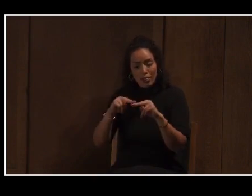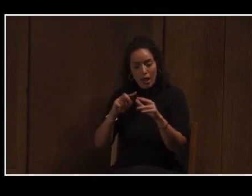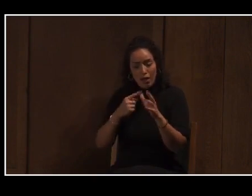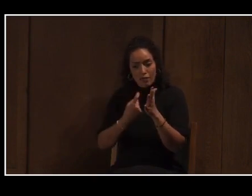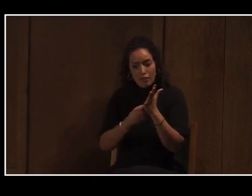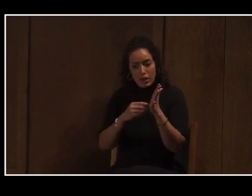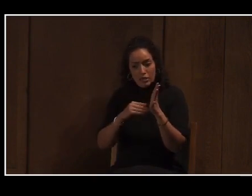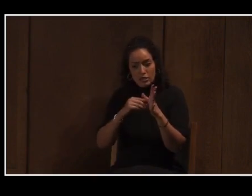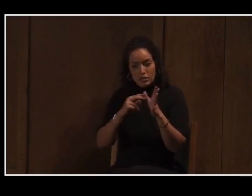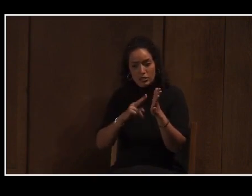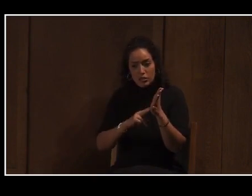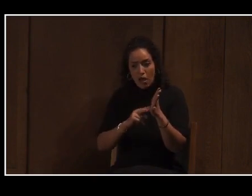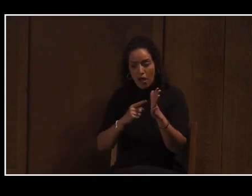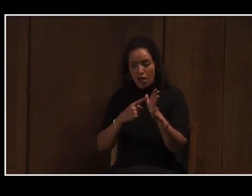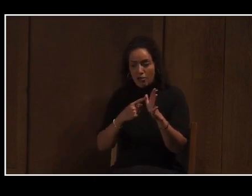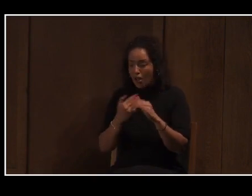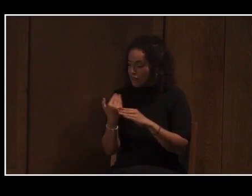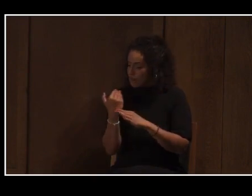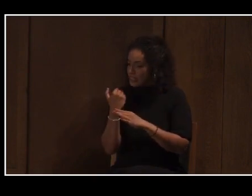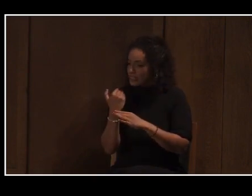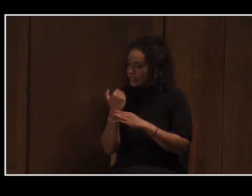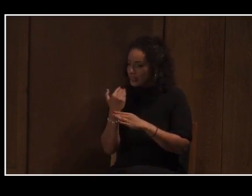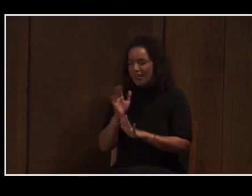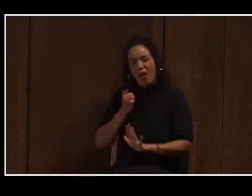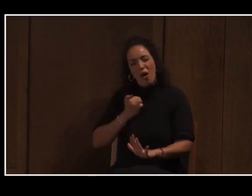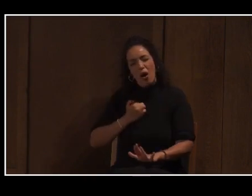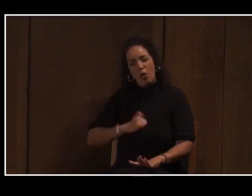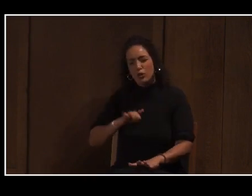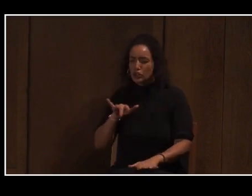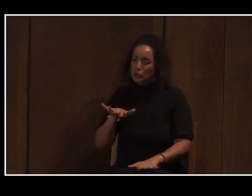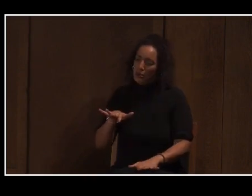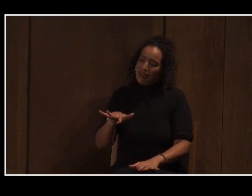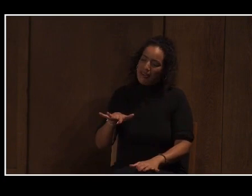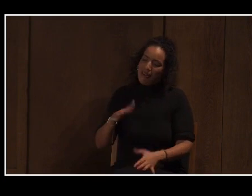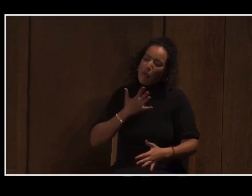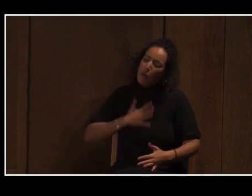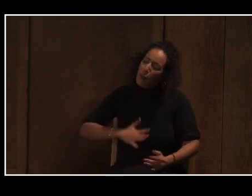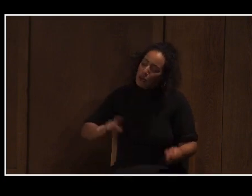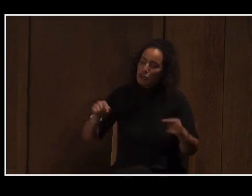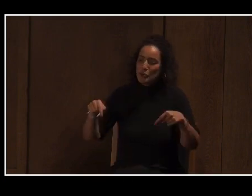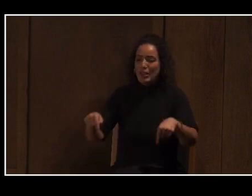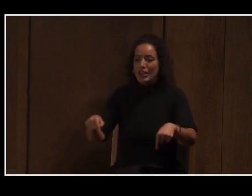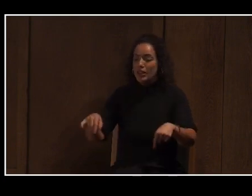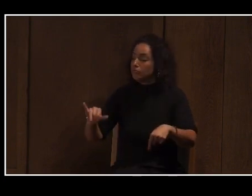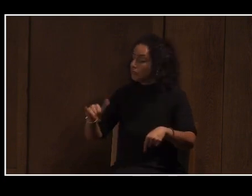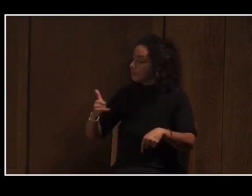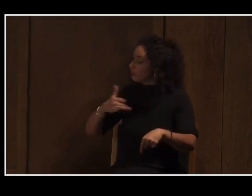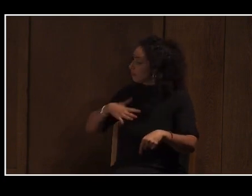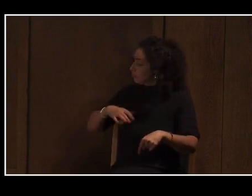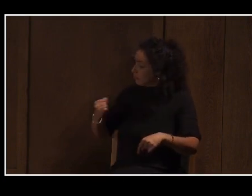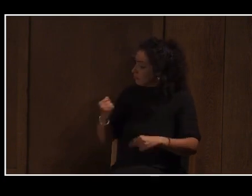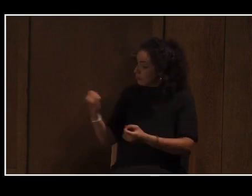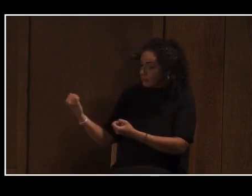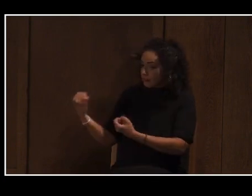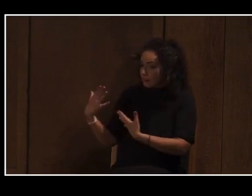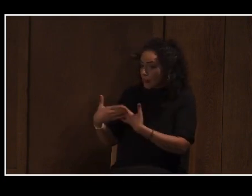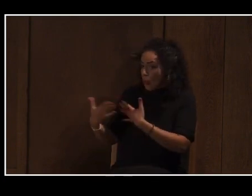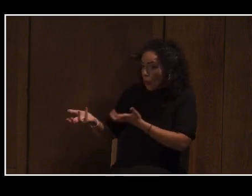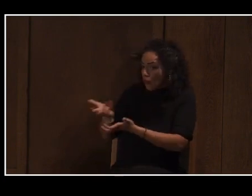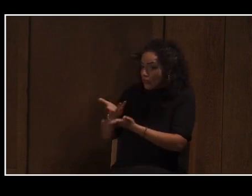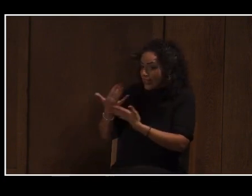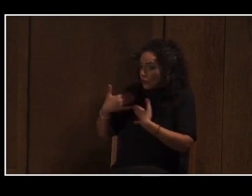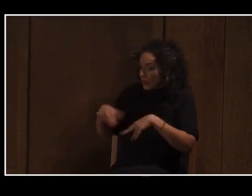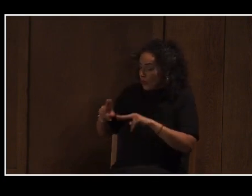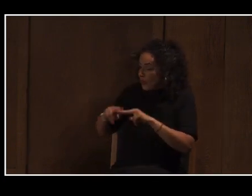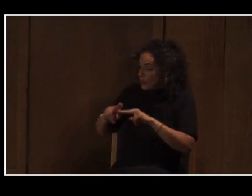and hello, Fazana, and wish you were here. And maybe we should hear a bit more about those conversations you've been having with